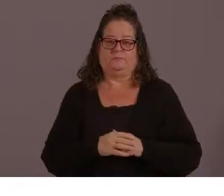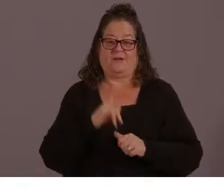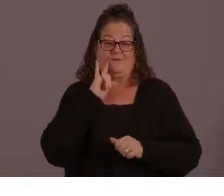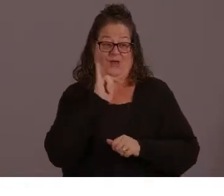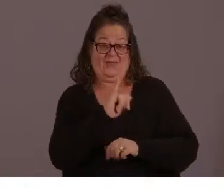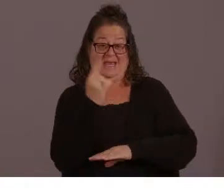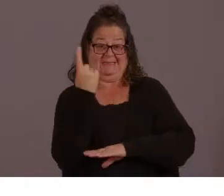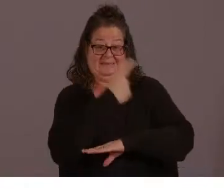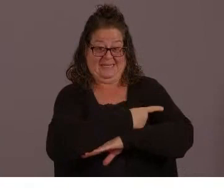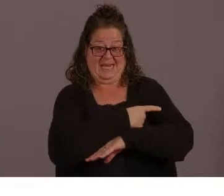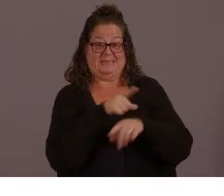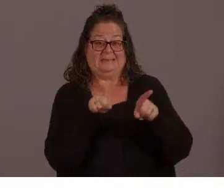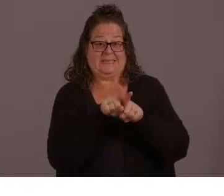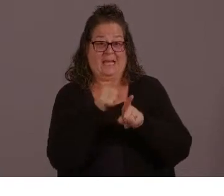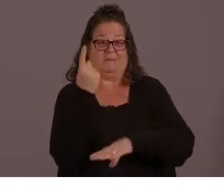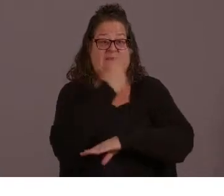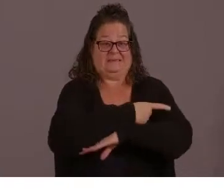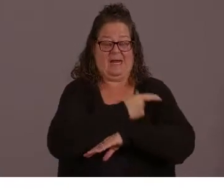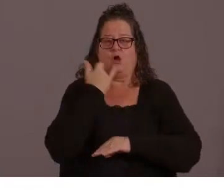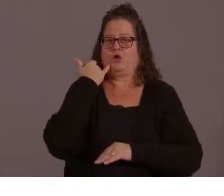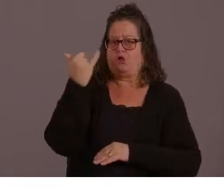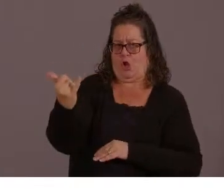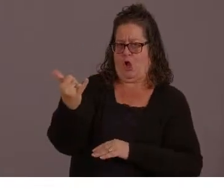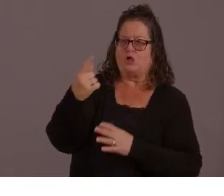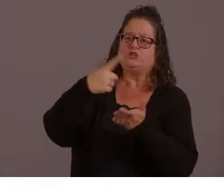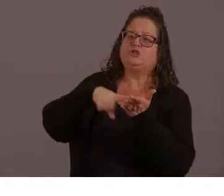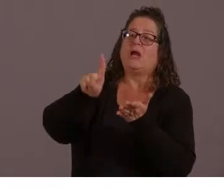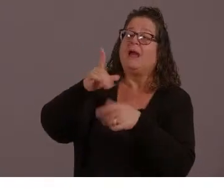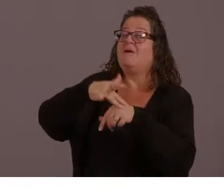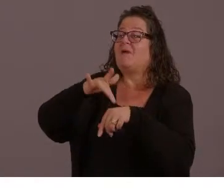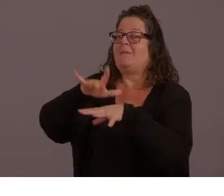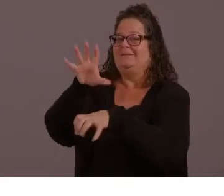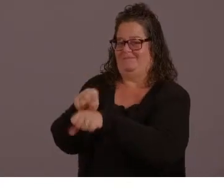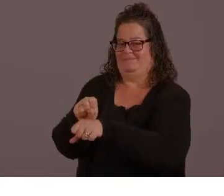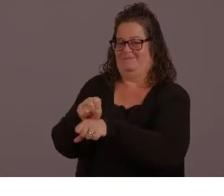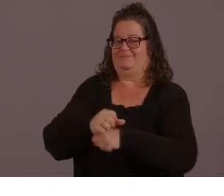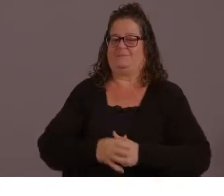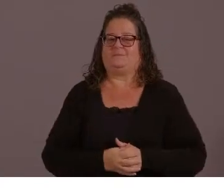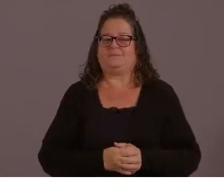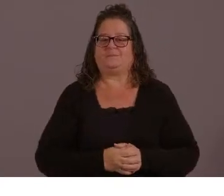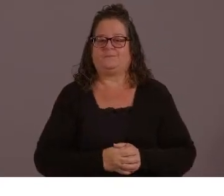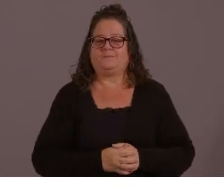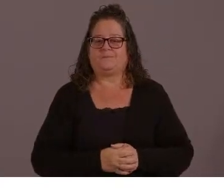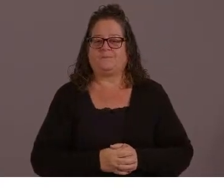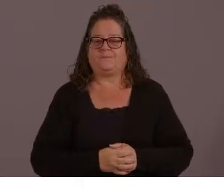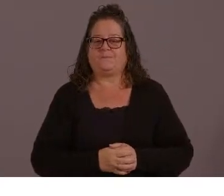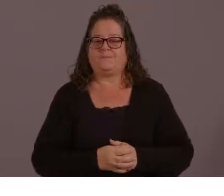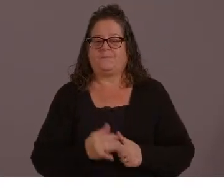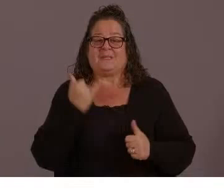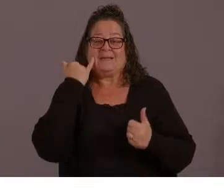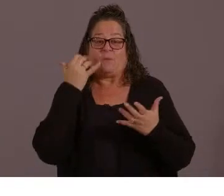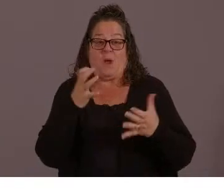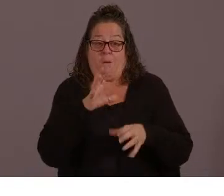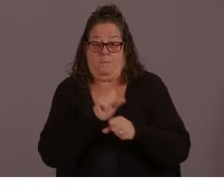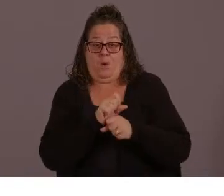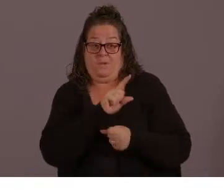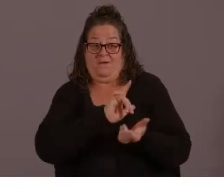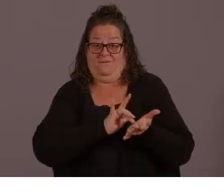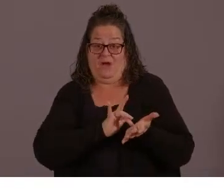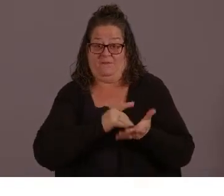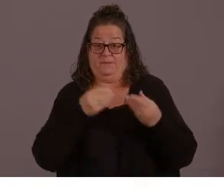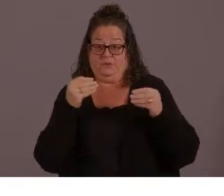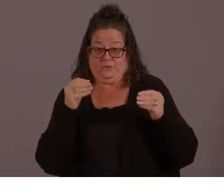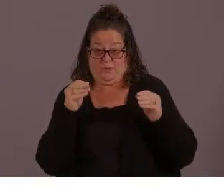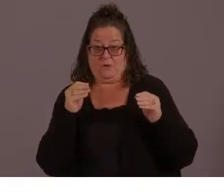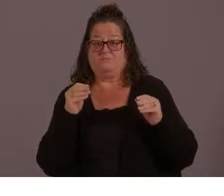for registration and scheduling. If you'd like to make an appointment at a pharmacy, you can find the locations of